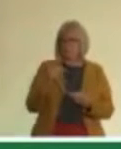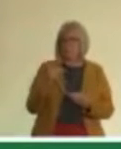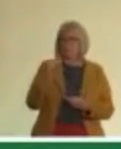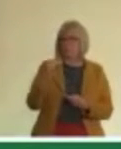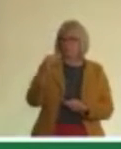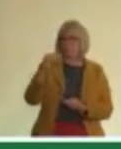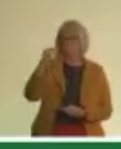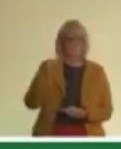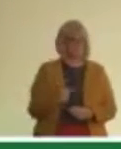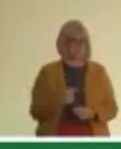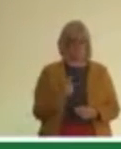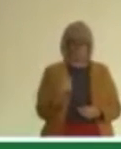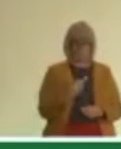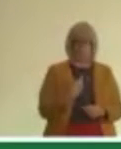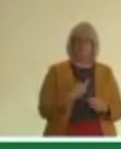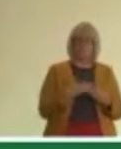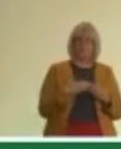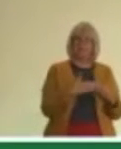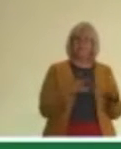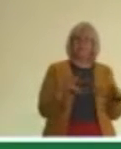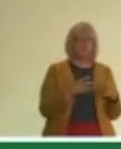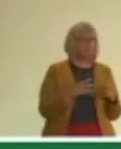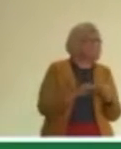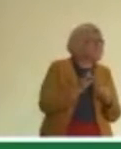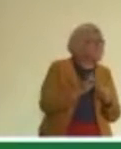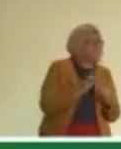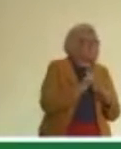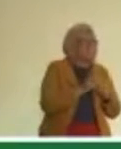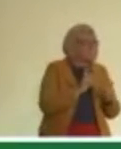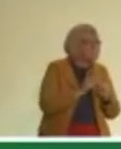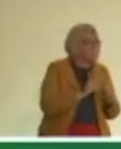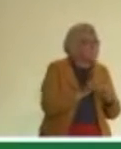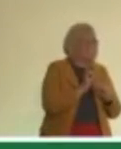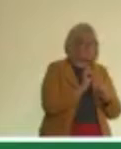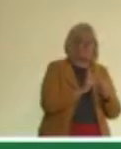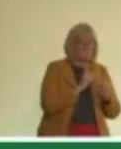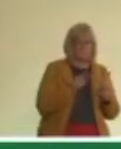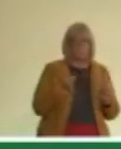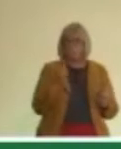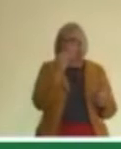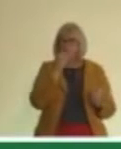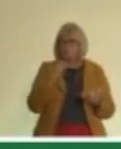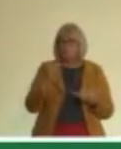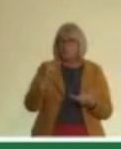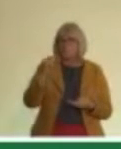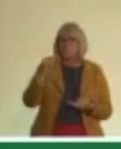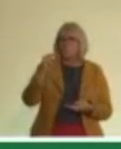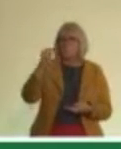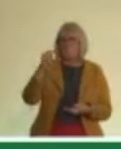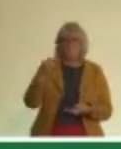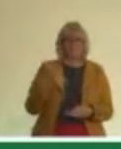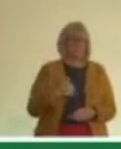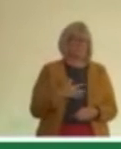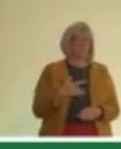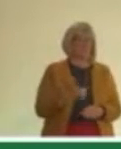were running around doing interviews, and then those numbers carried on going up. And this feels like a good moment to say to all of our staff team,